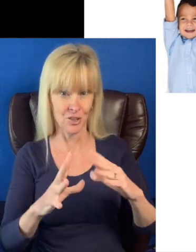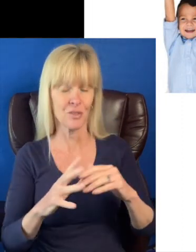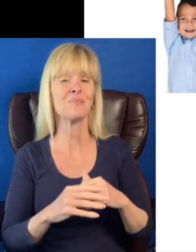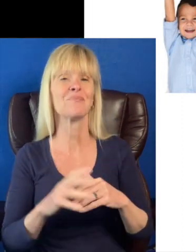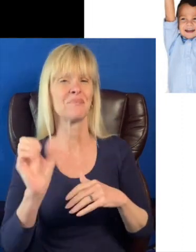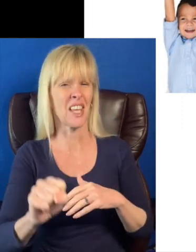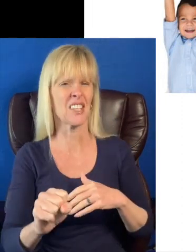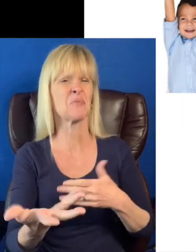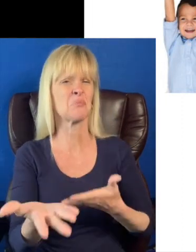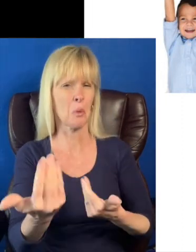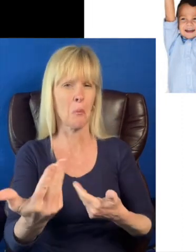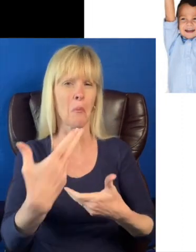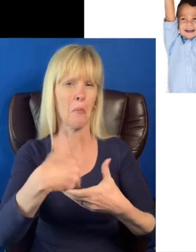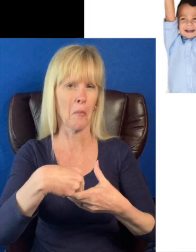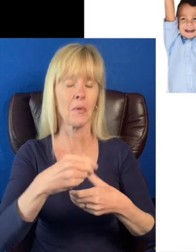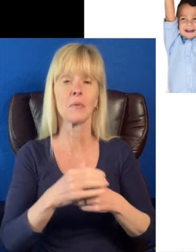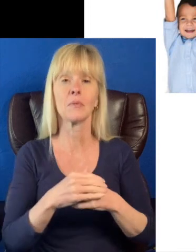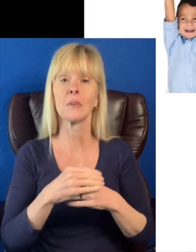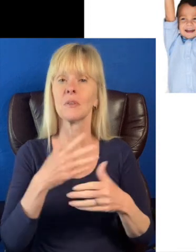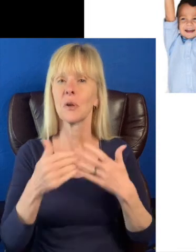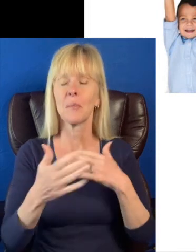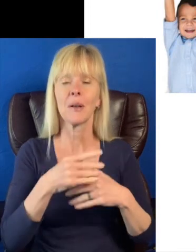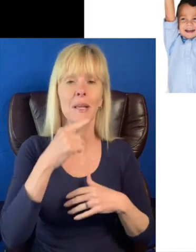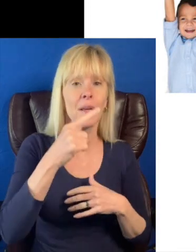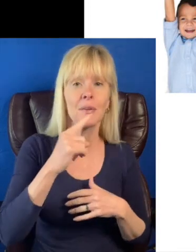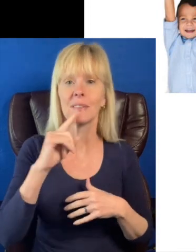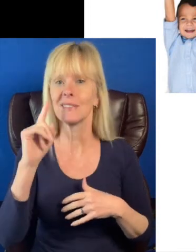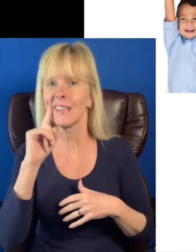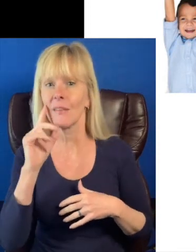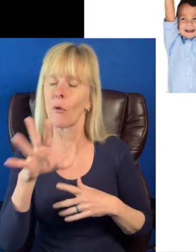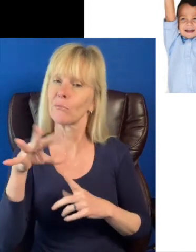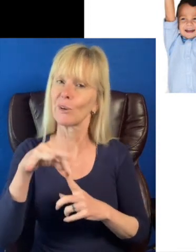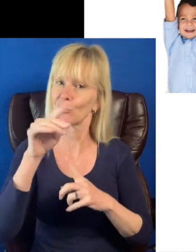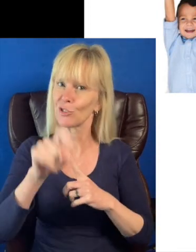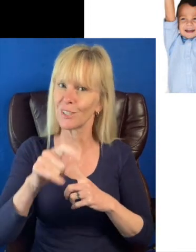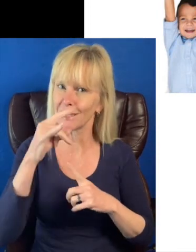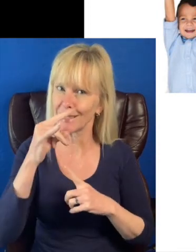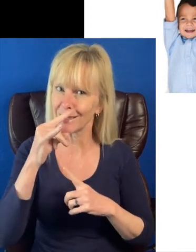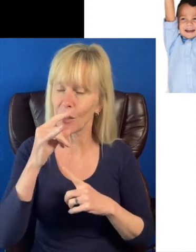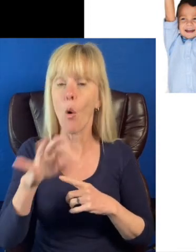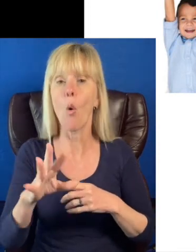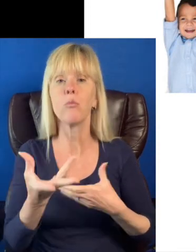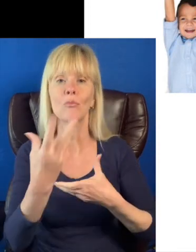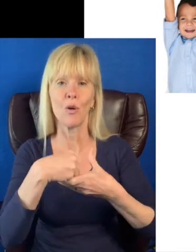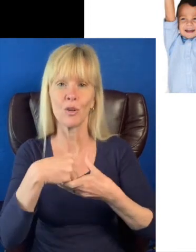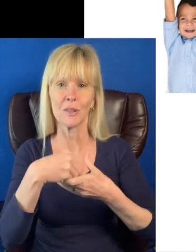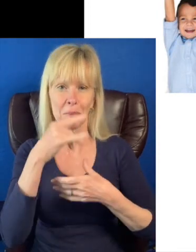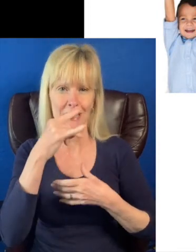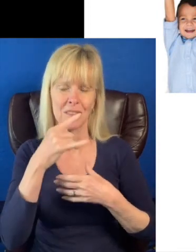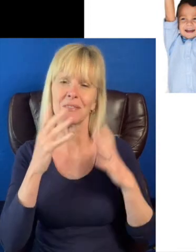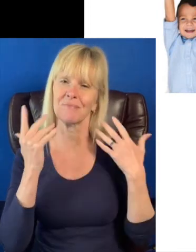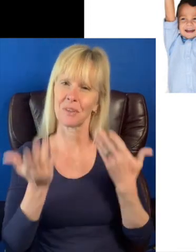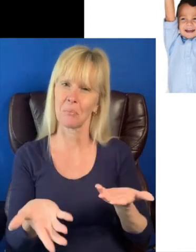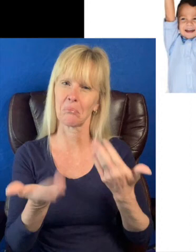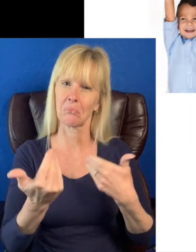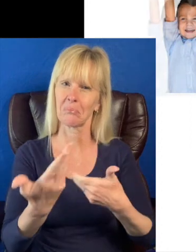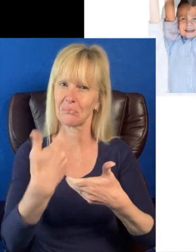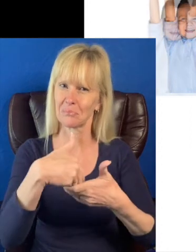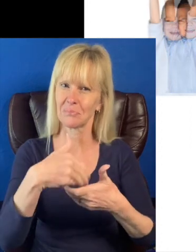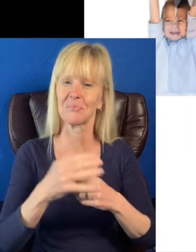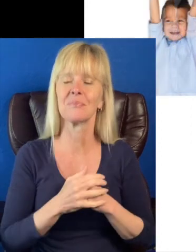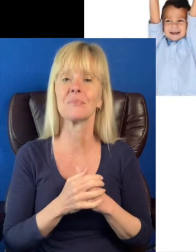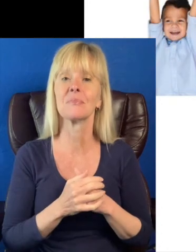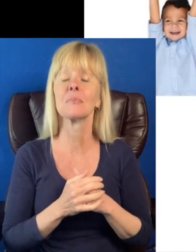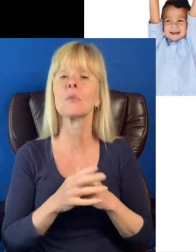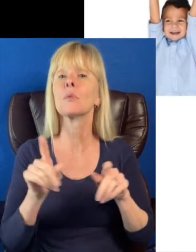elementary teacher, yes, this is for you. Whether you work with hearing or deaf or special needs kids or kids with autism, this is for